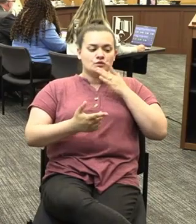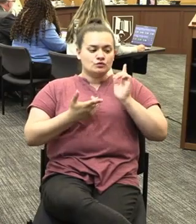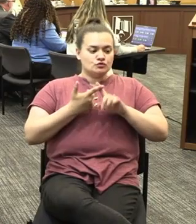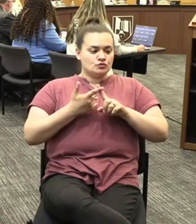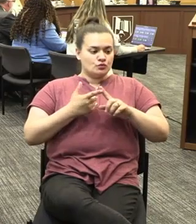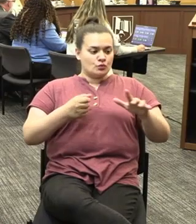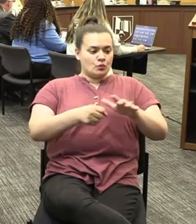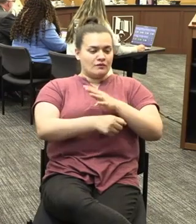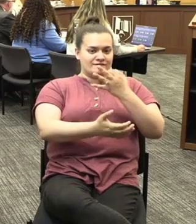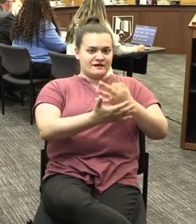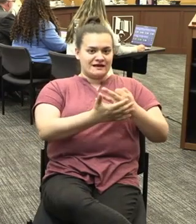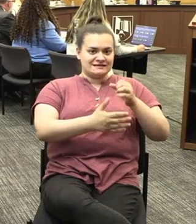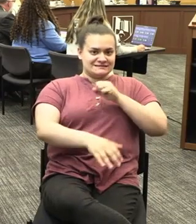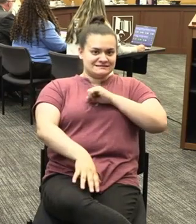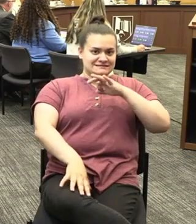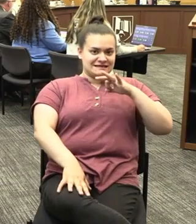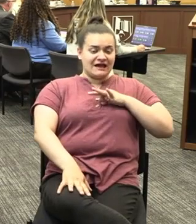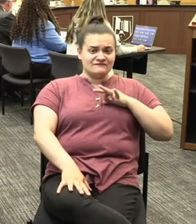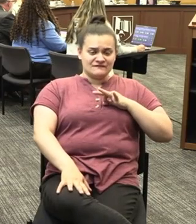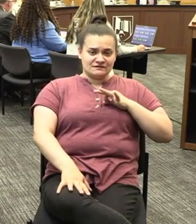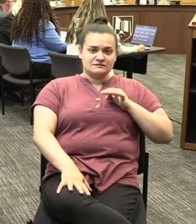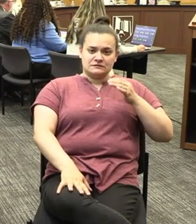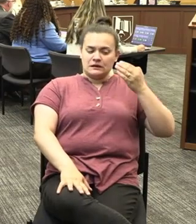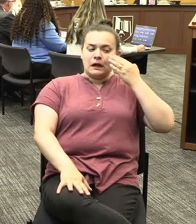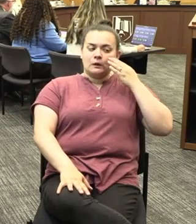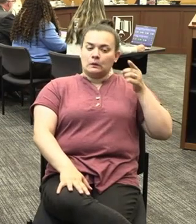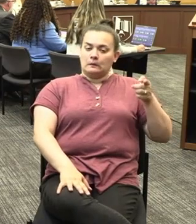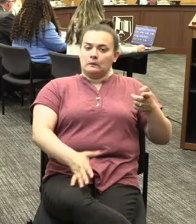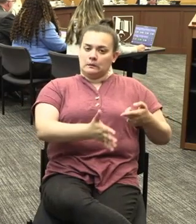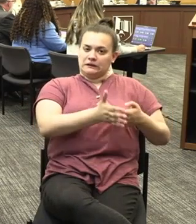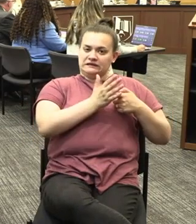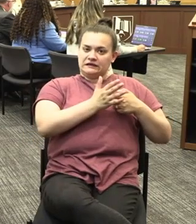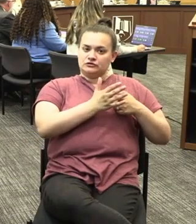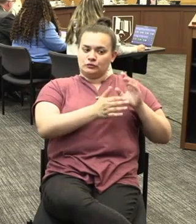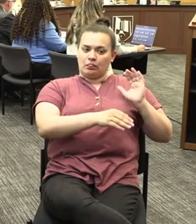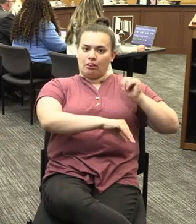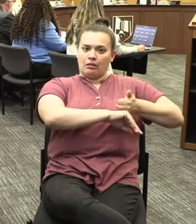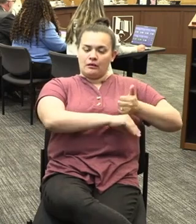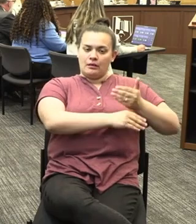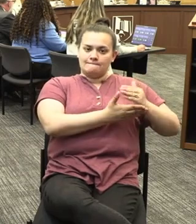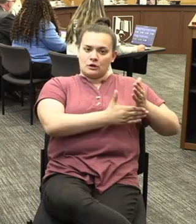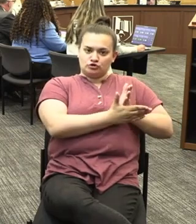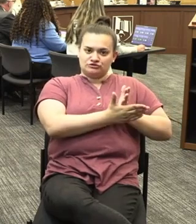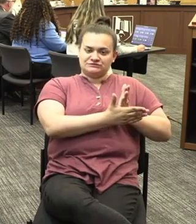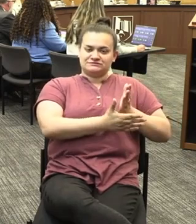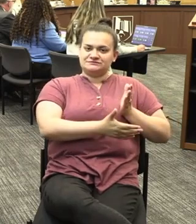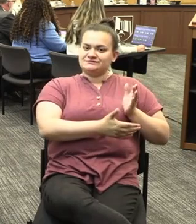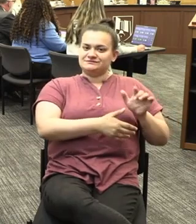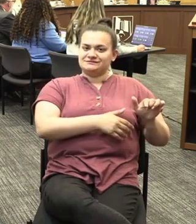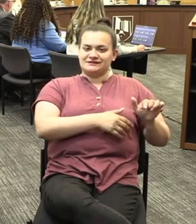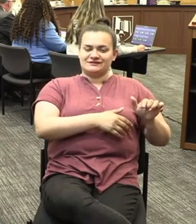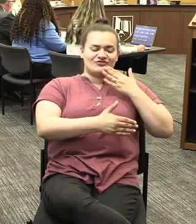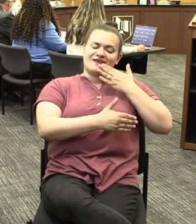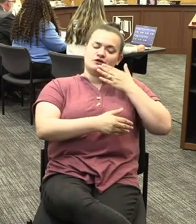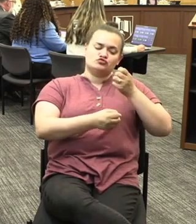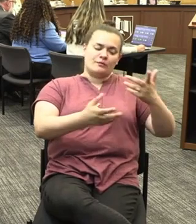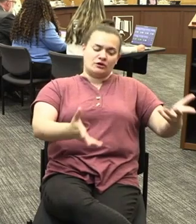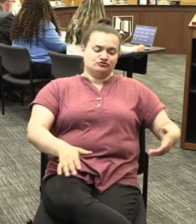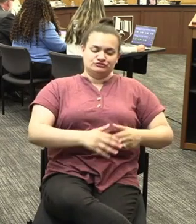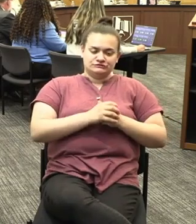whole finance staff and the team, because I know what it takes to put together a budget. And I just thank you,